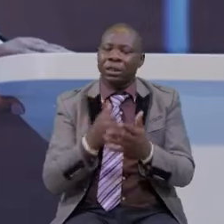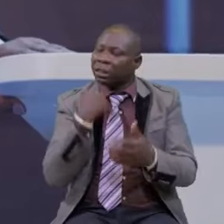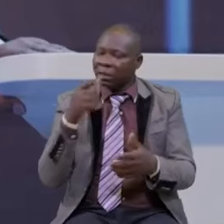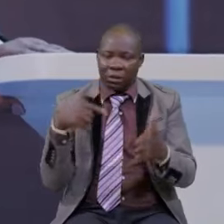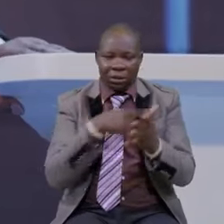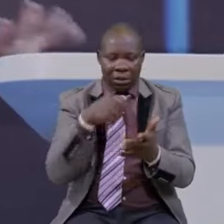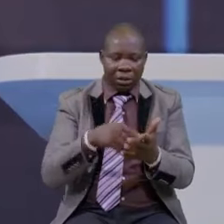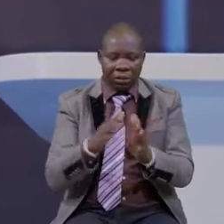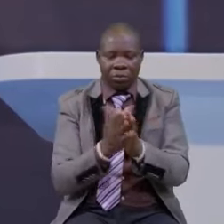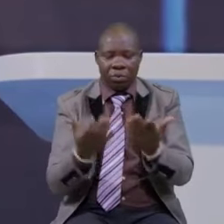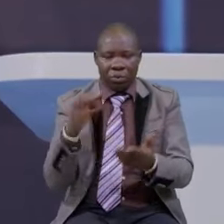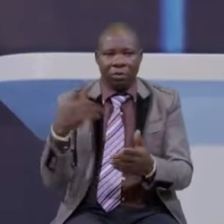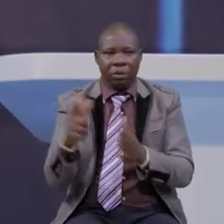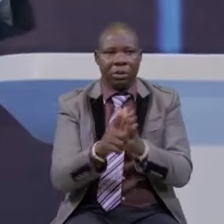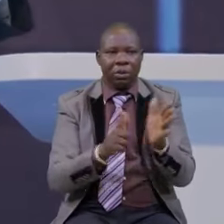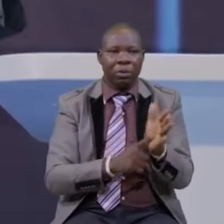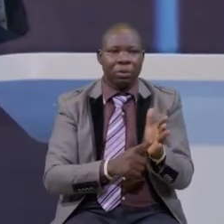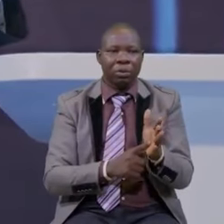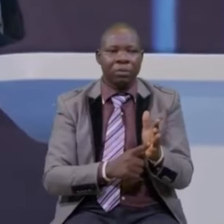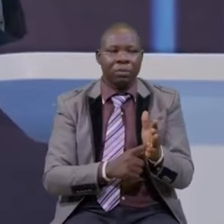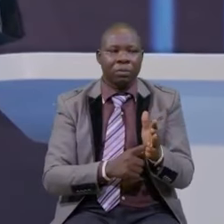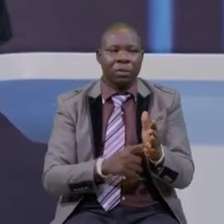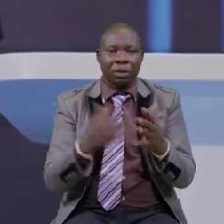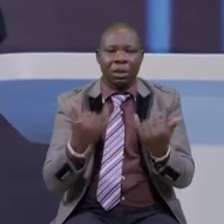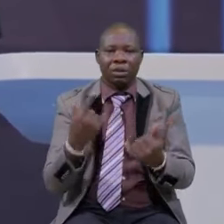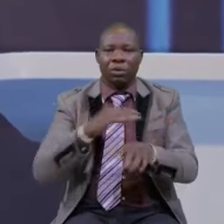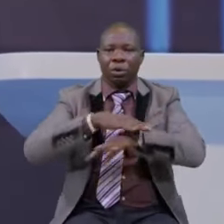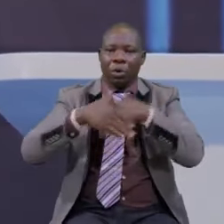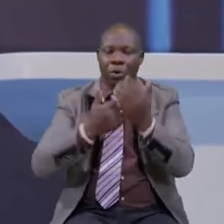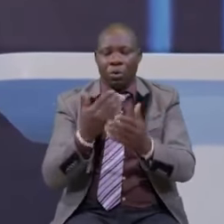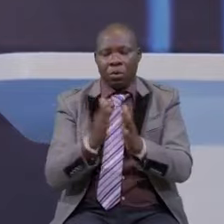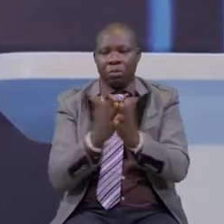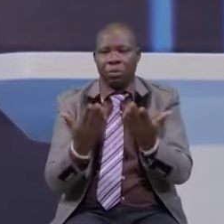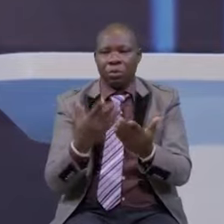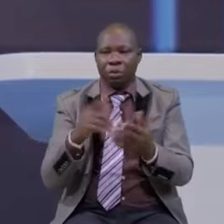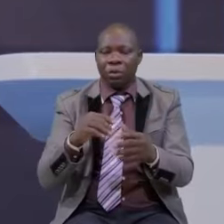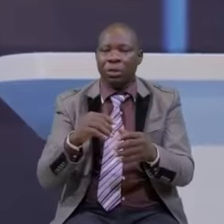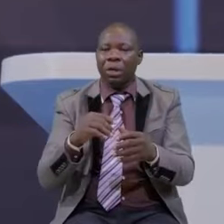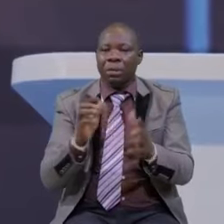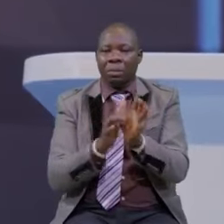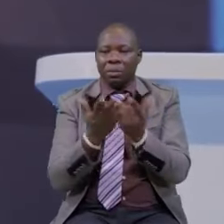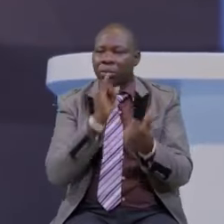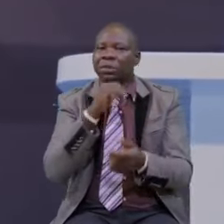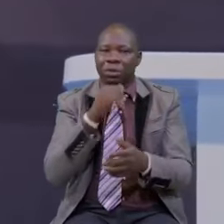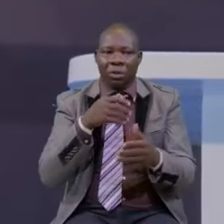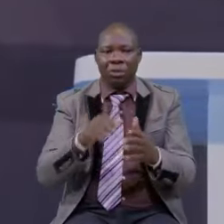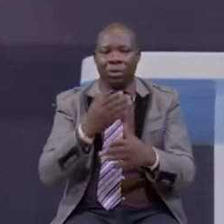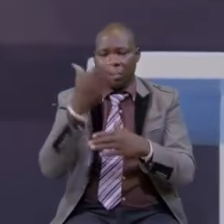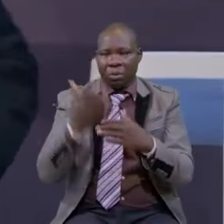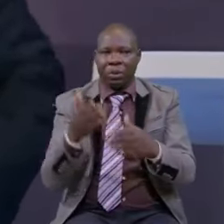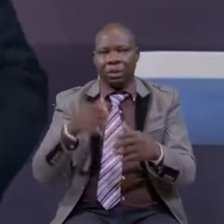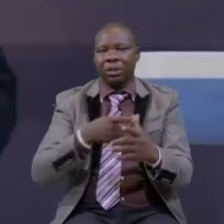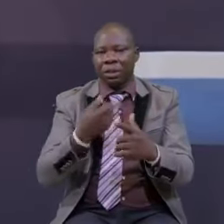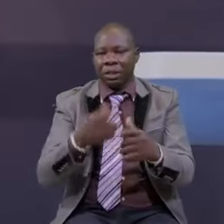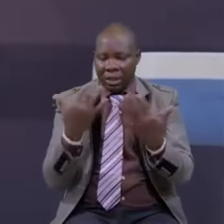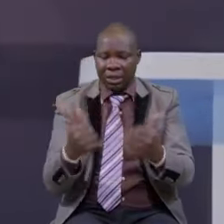law. Now, the whole book, the Bible, had not been completed at that time. Now it's complete. And we'll read it